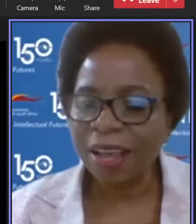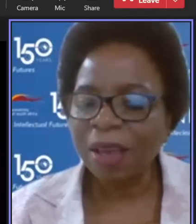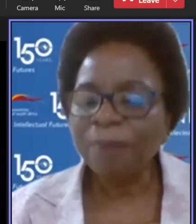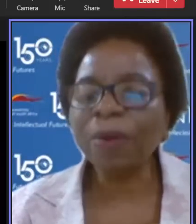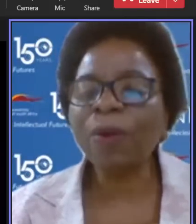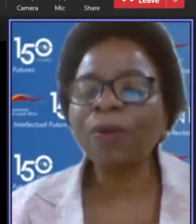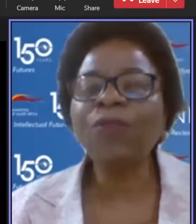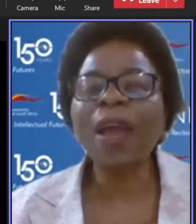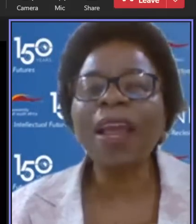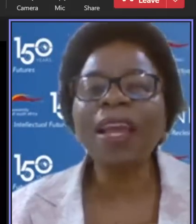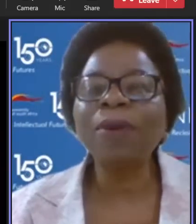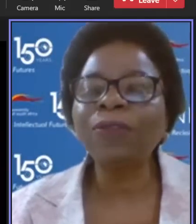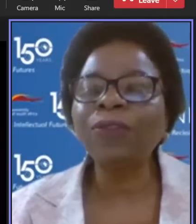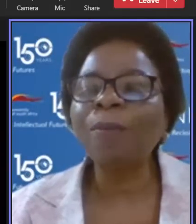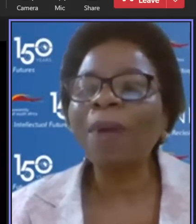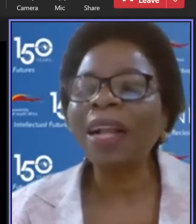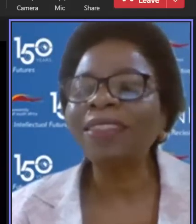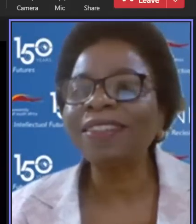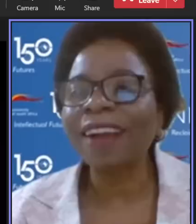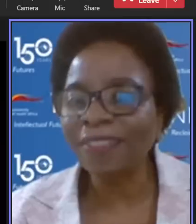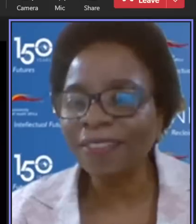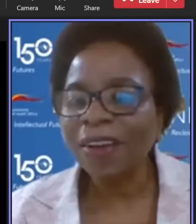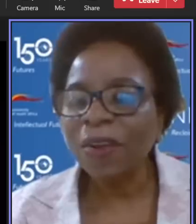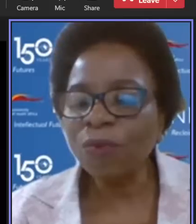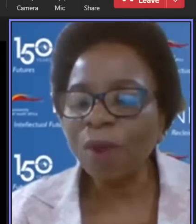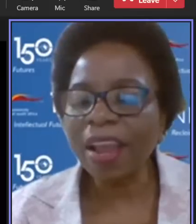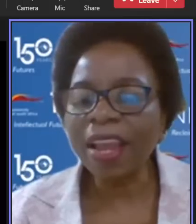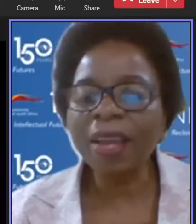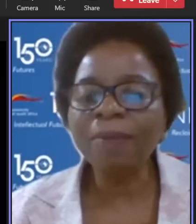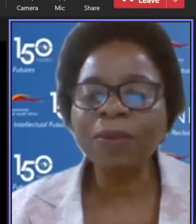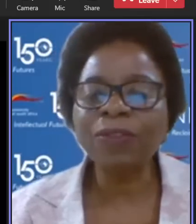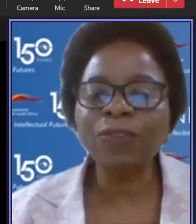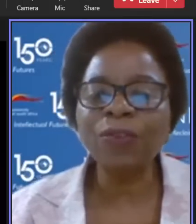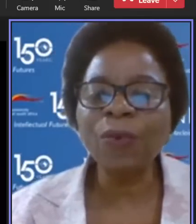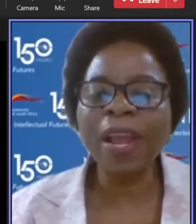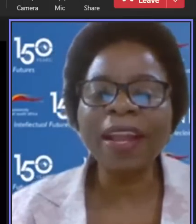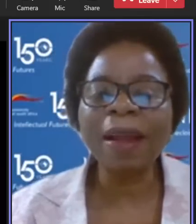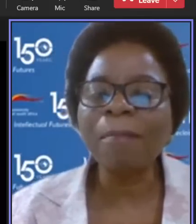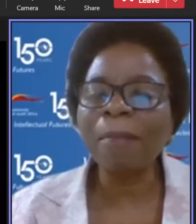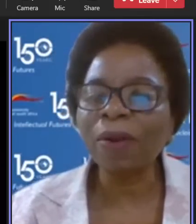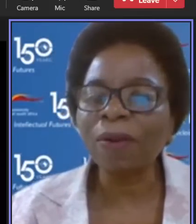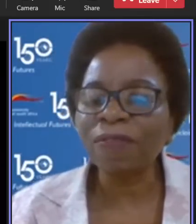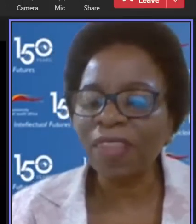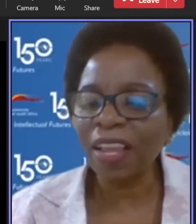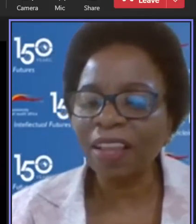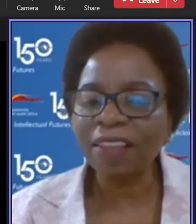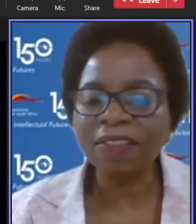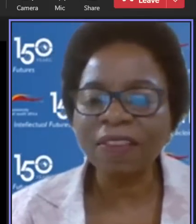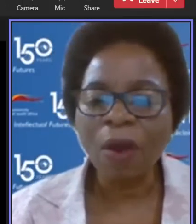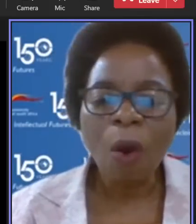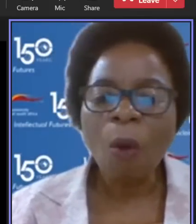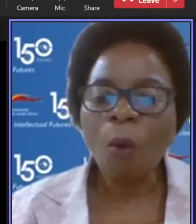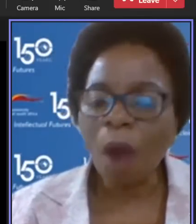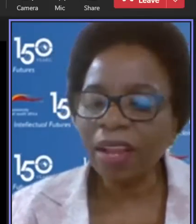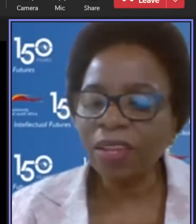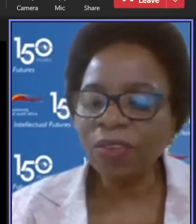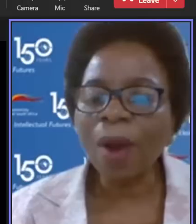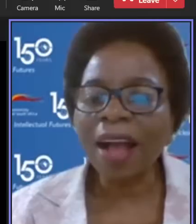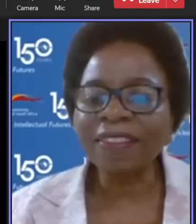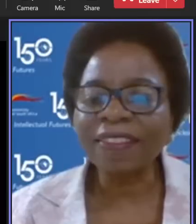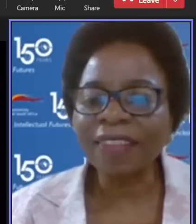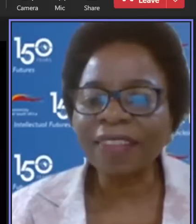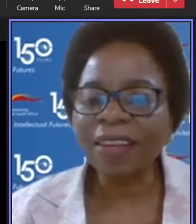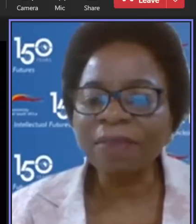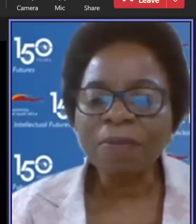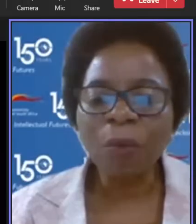university because you are able to multitask. You are able to do a number of things while you